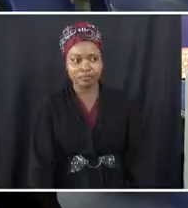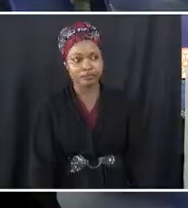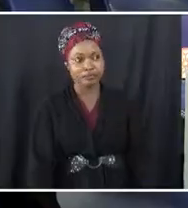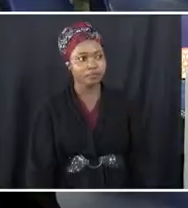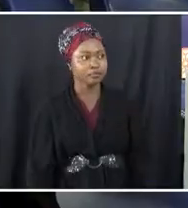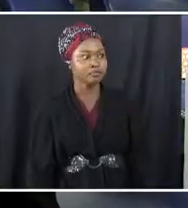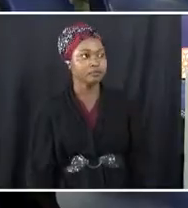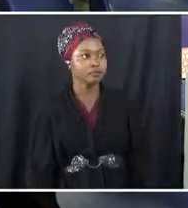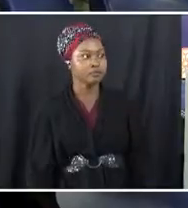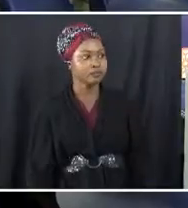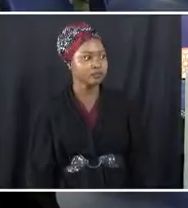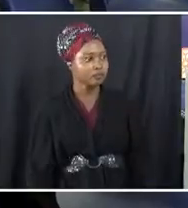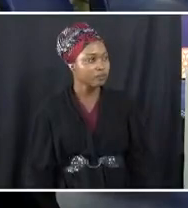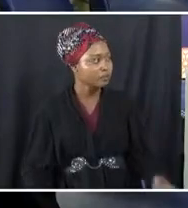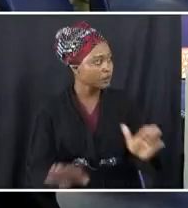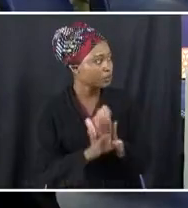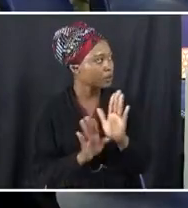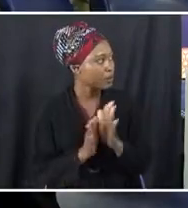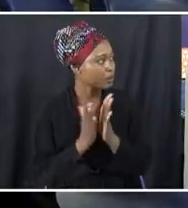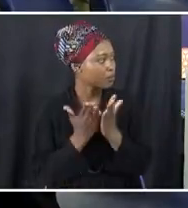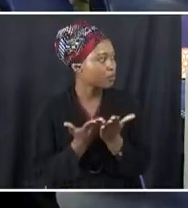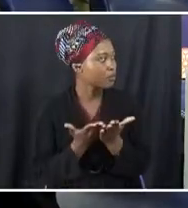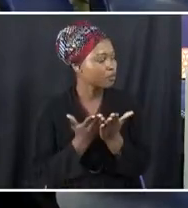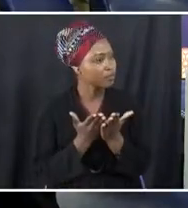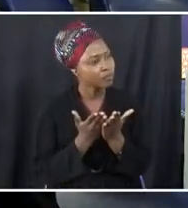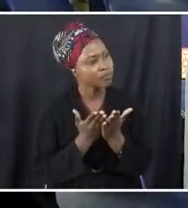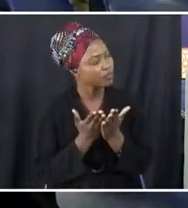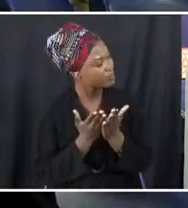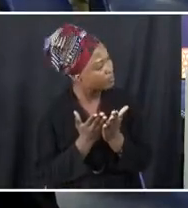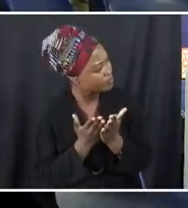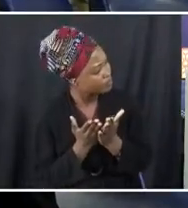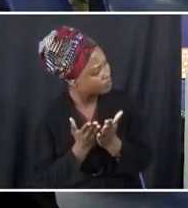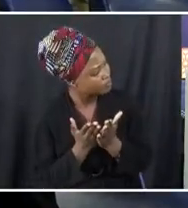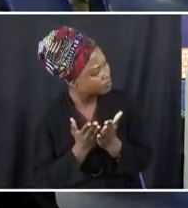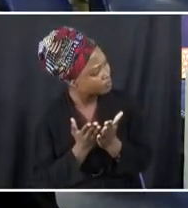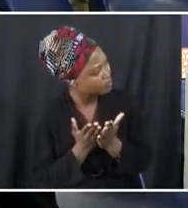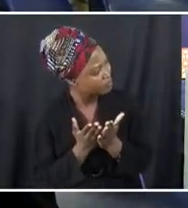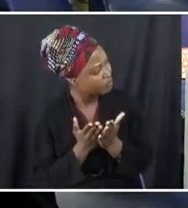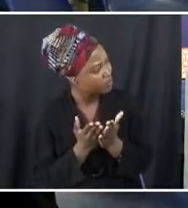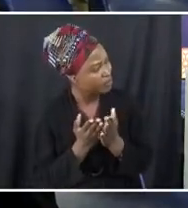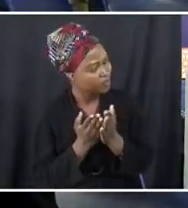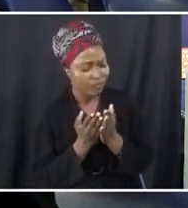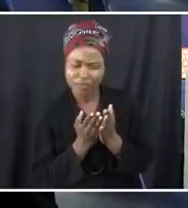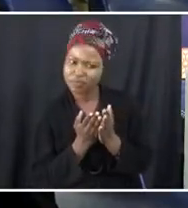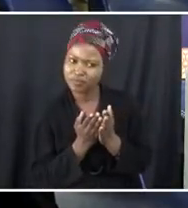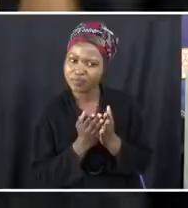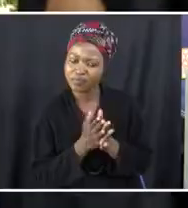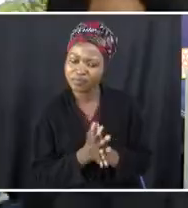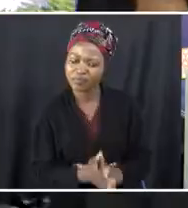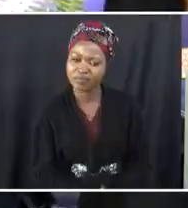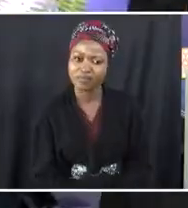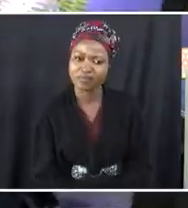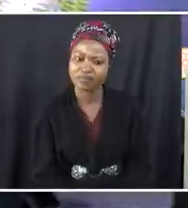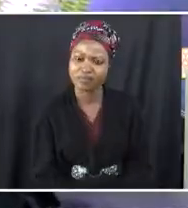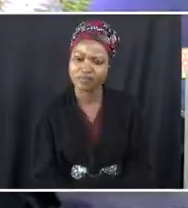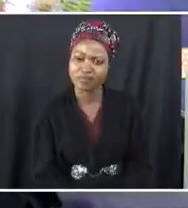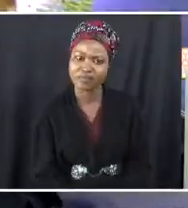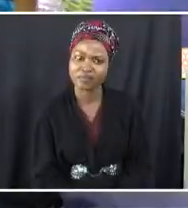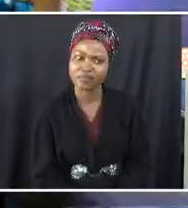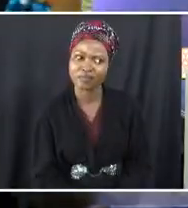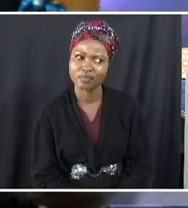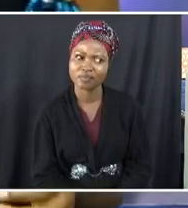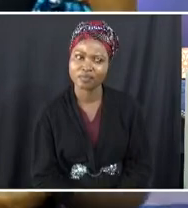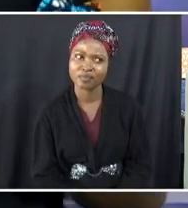The Bible opens and closes with two instances of people trying in vain to hide from God.